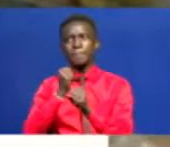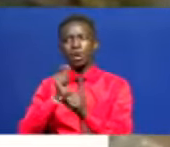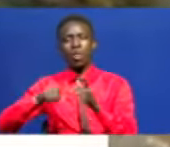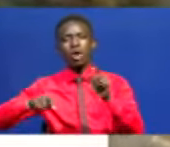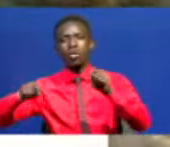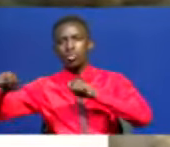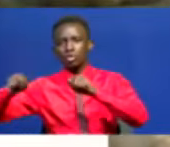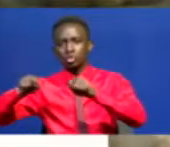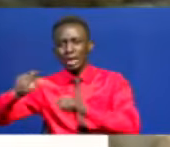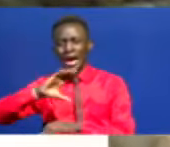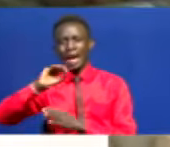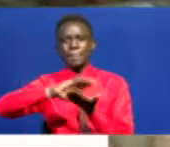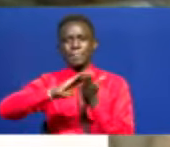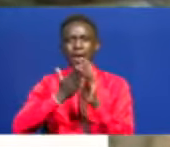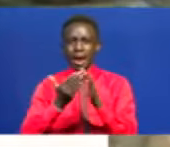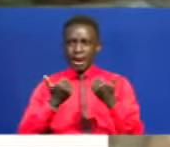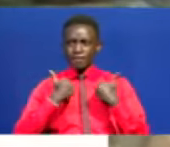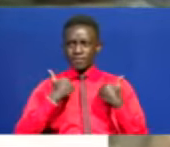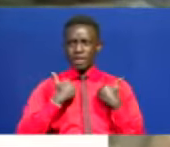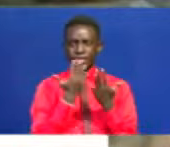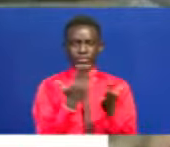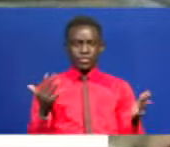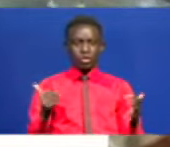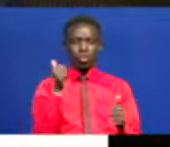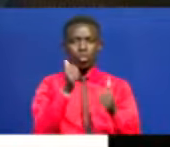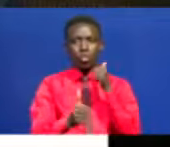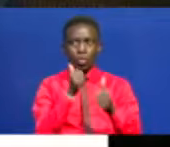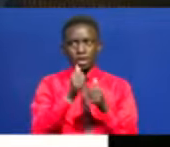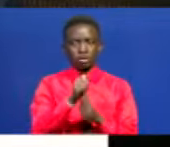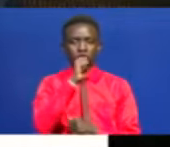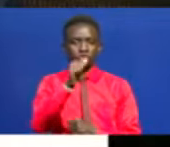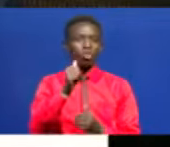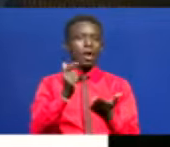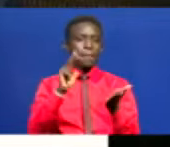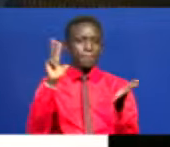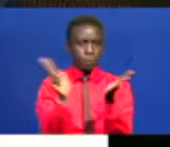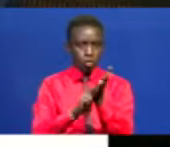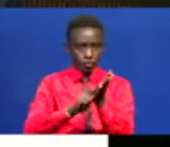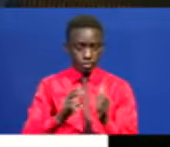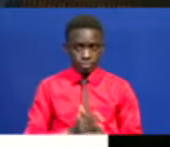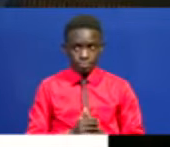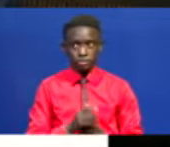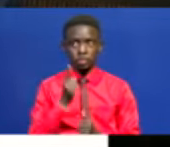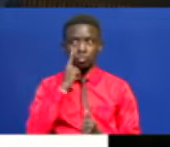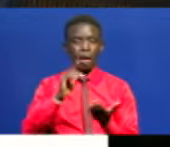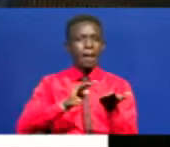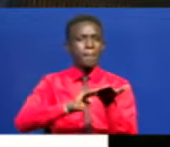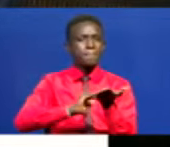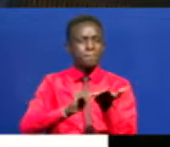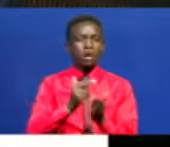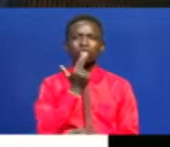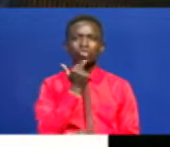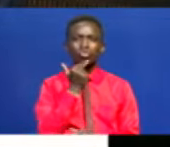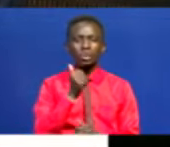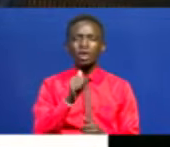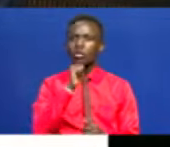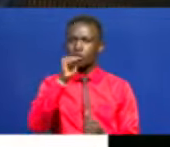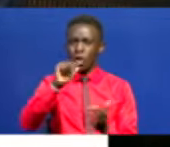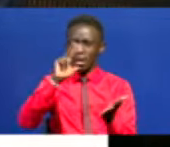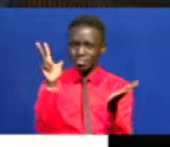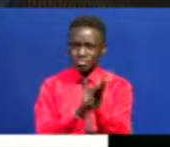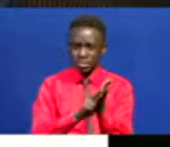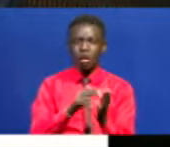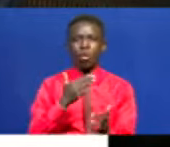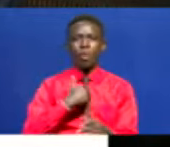and being in possession of restricted goods. Condemned brown sugar intended to be used as a